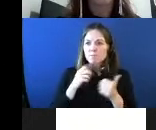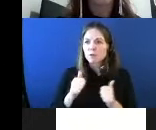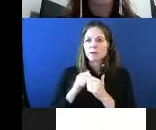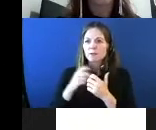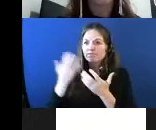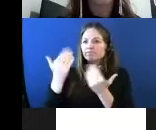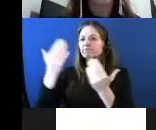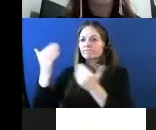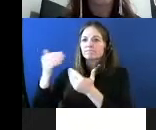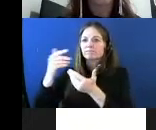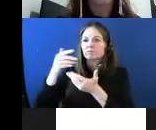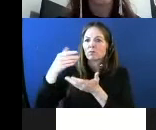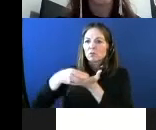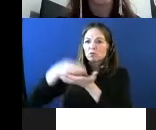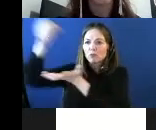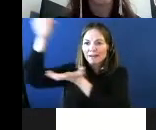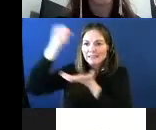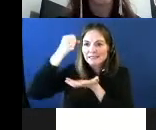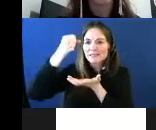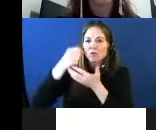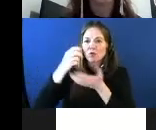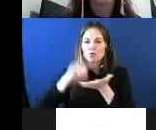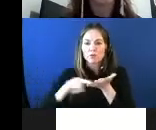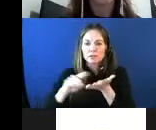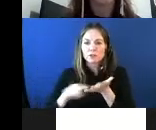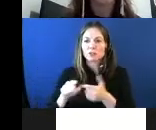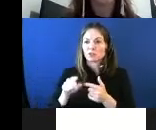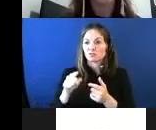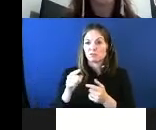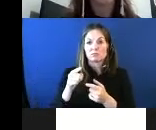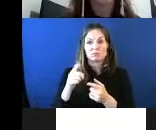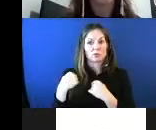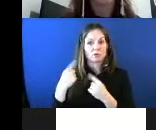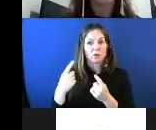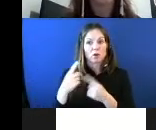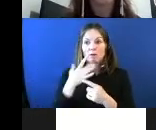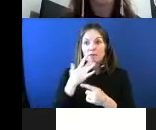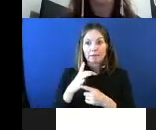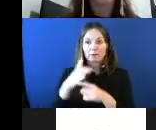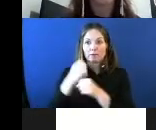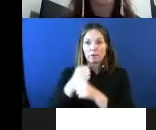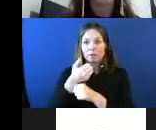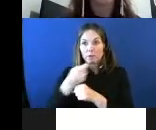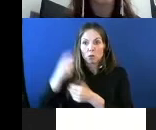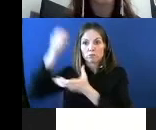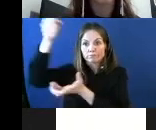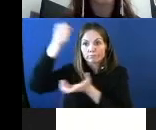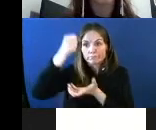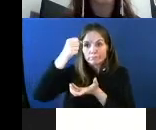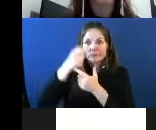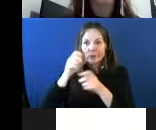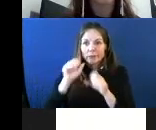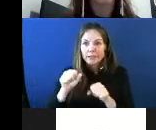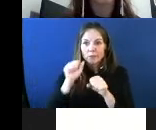fortunate enough to be awarded several really amazing grants to pursue this work so far, and we'll